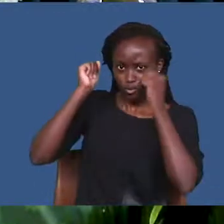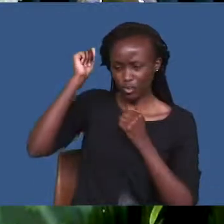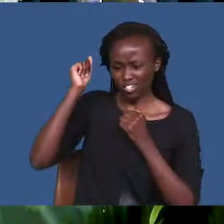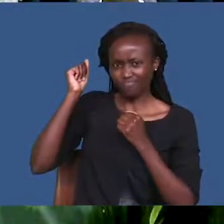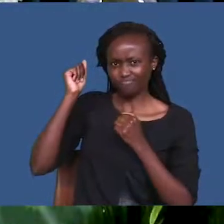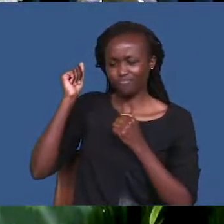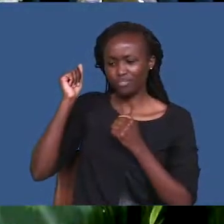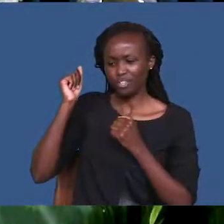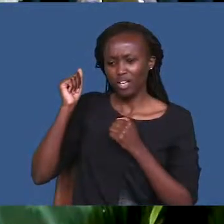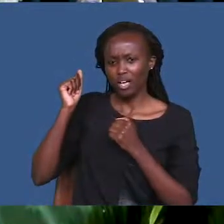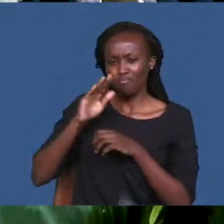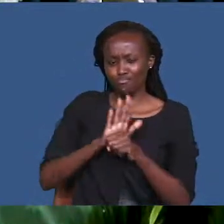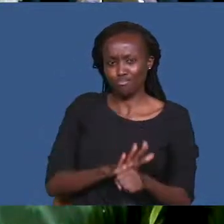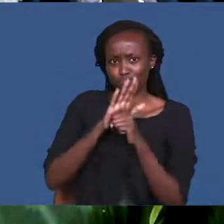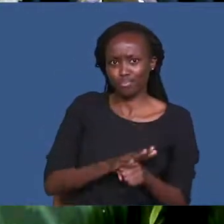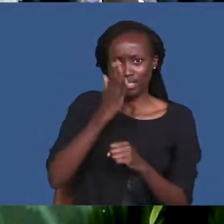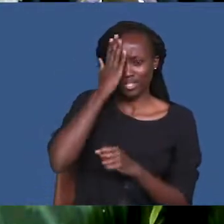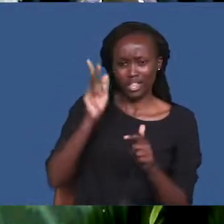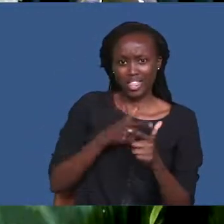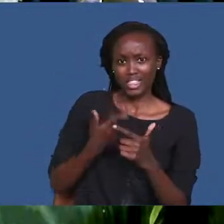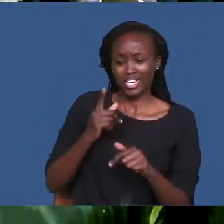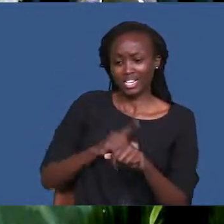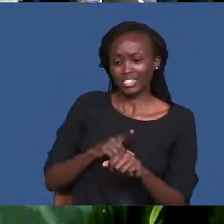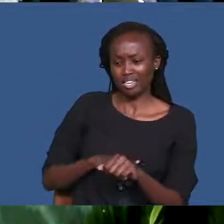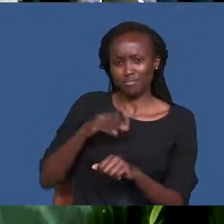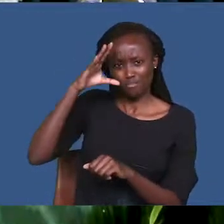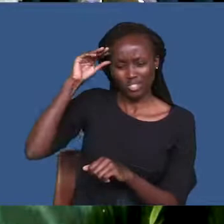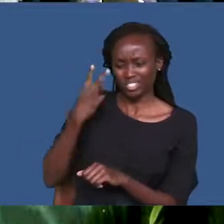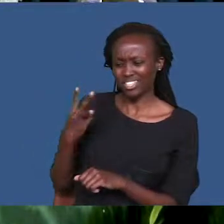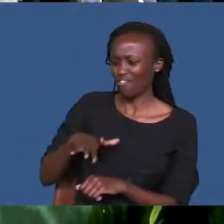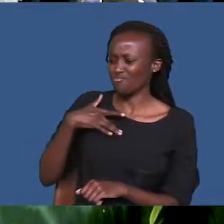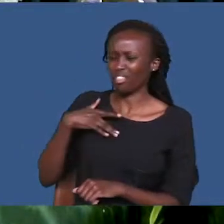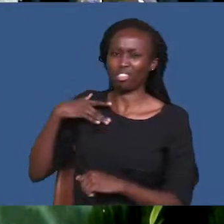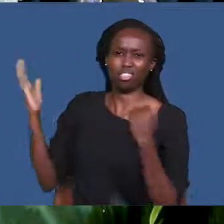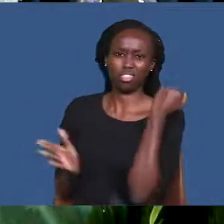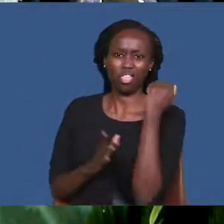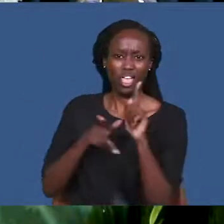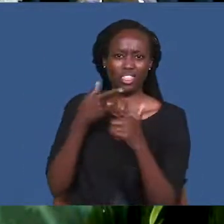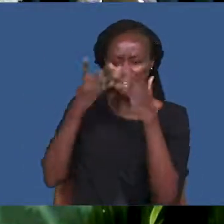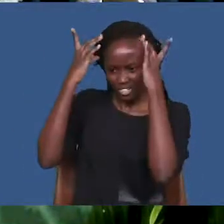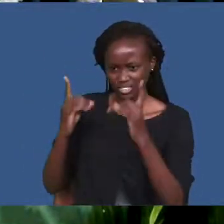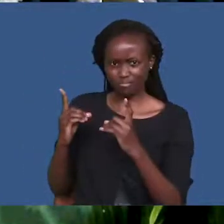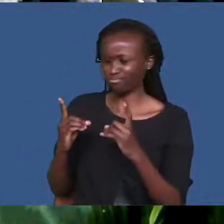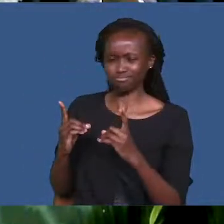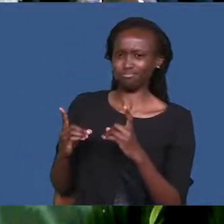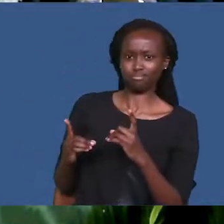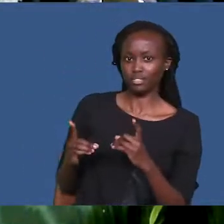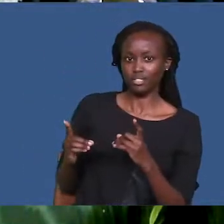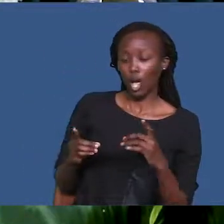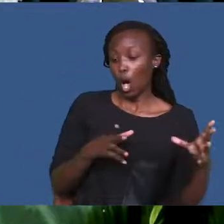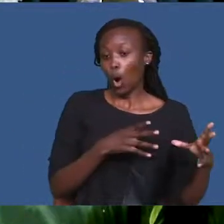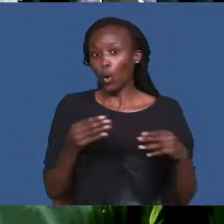other way. And when he didn't see anyone, he killed the Egyptian. When we often look this way and that way,